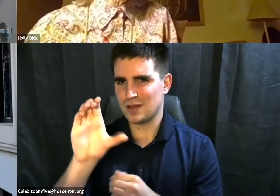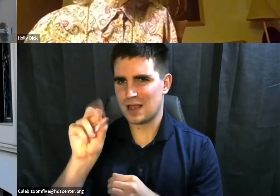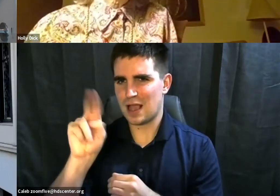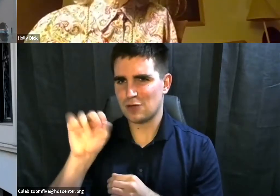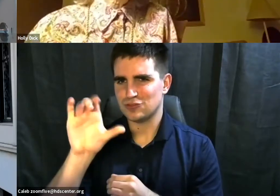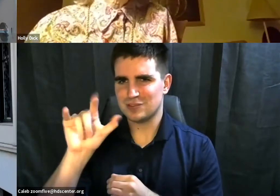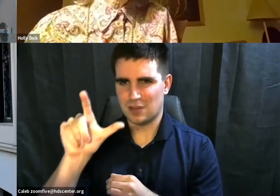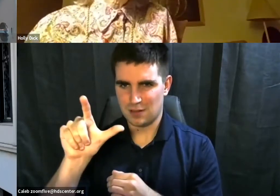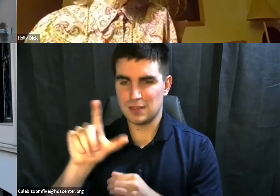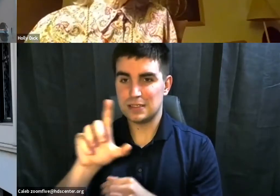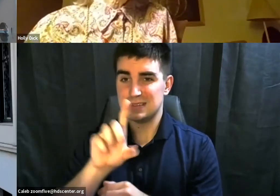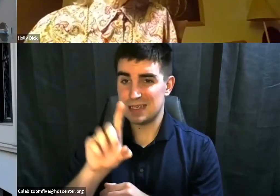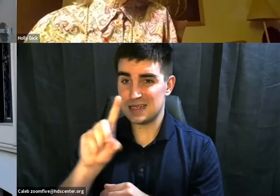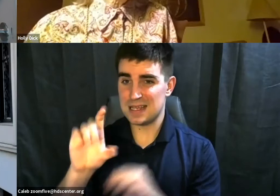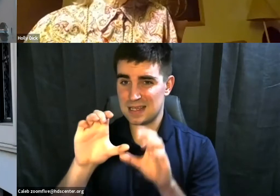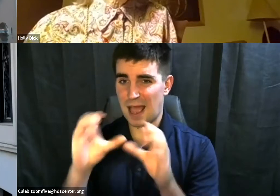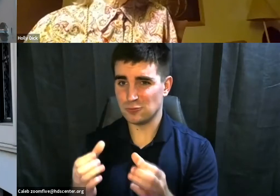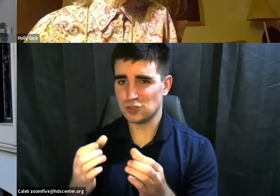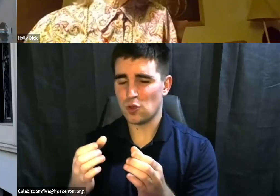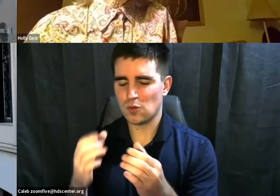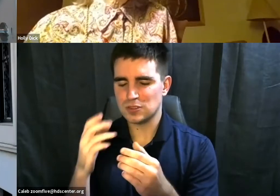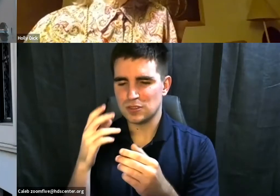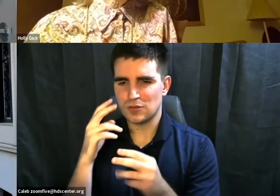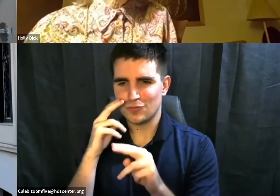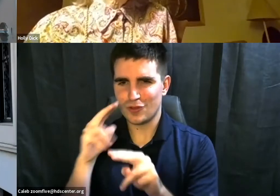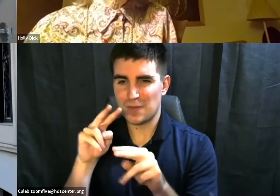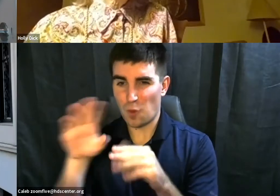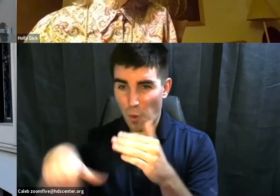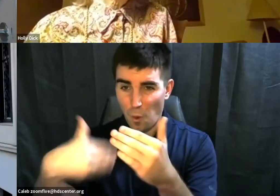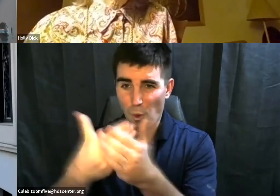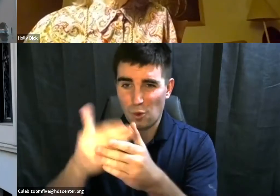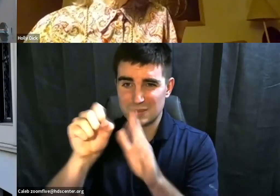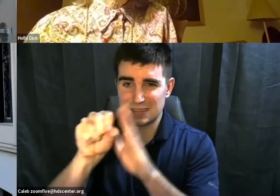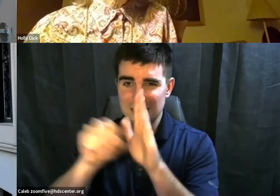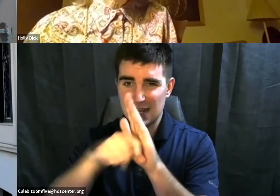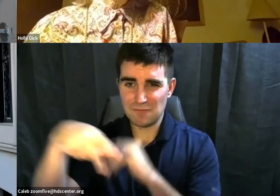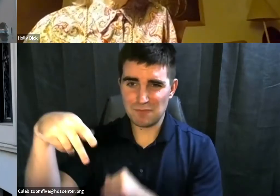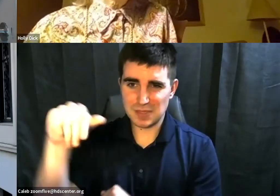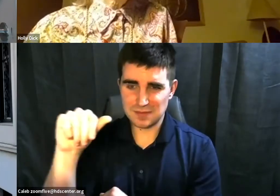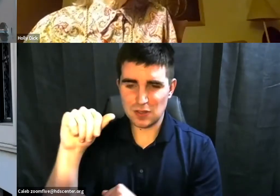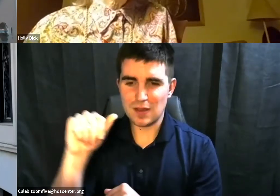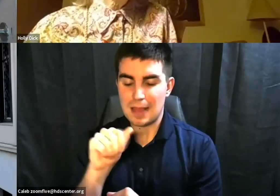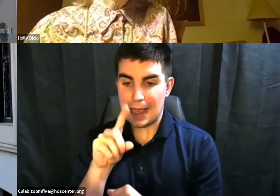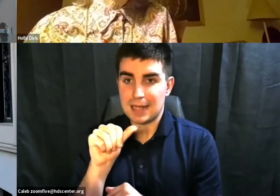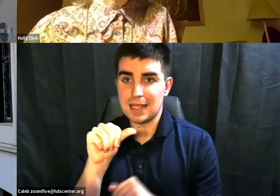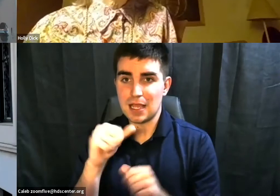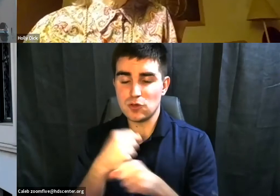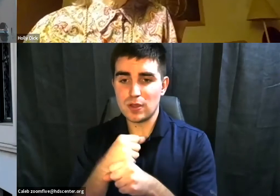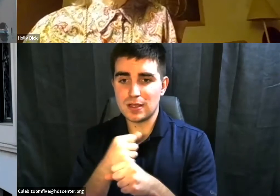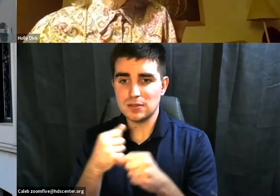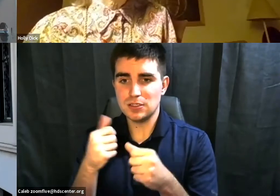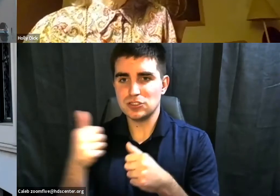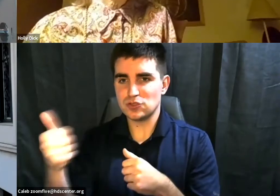Council was looking at the whole state of Pennsylvania because the ADA created